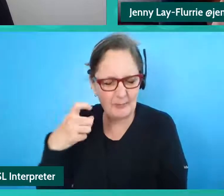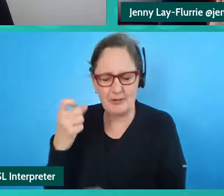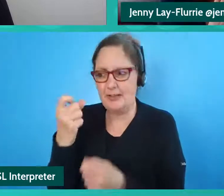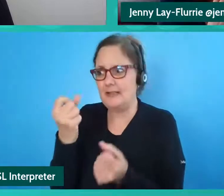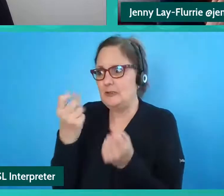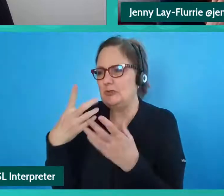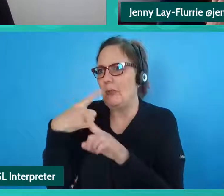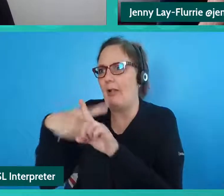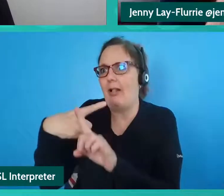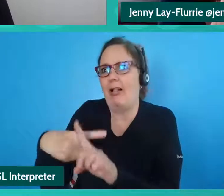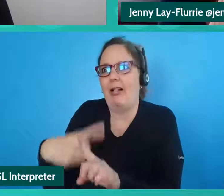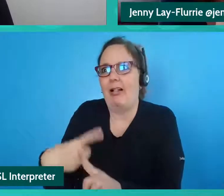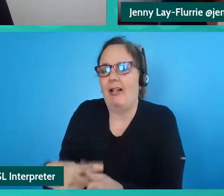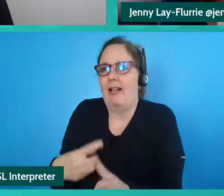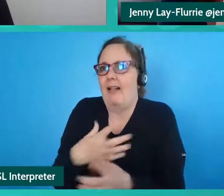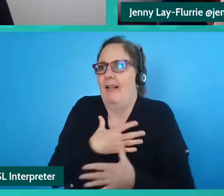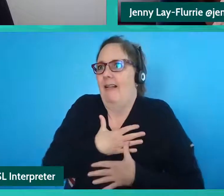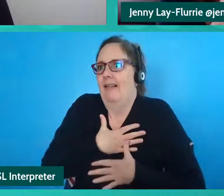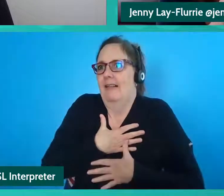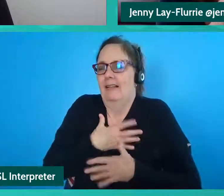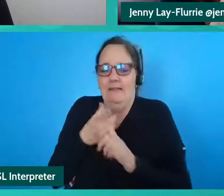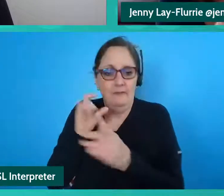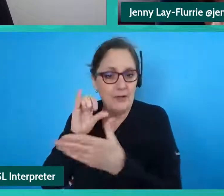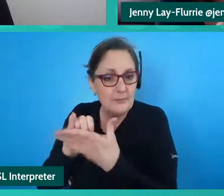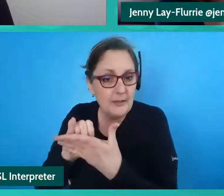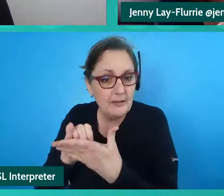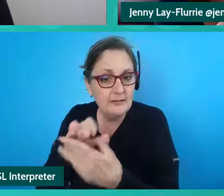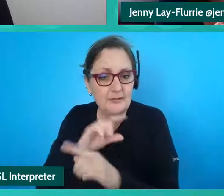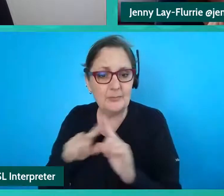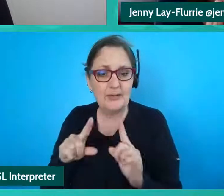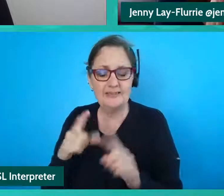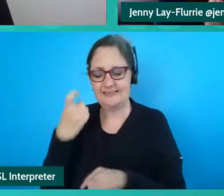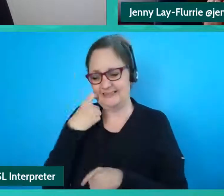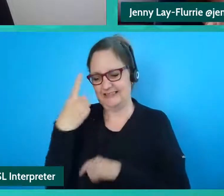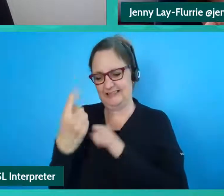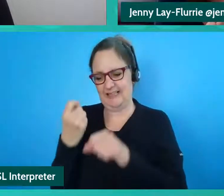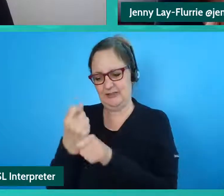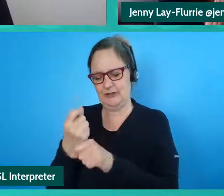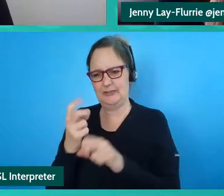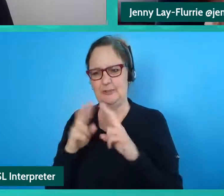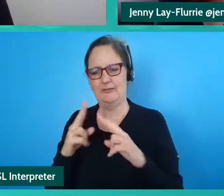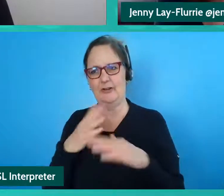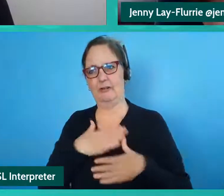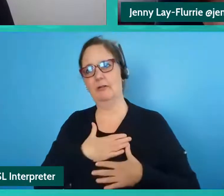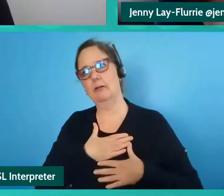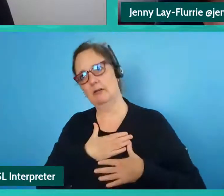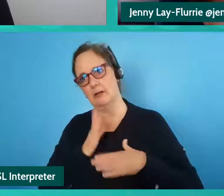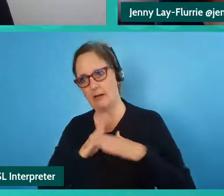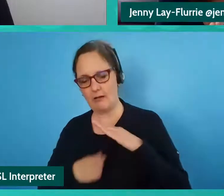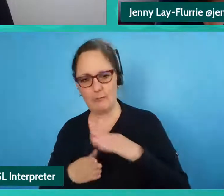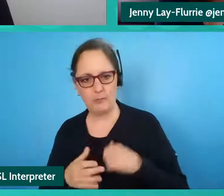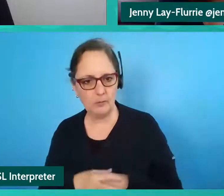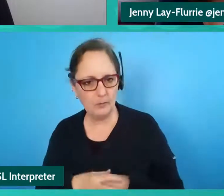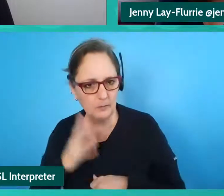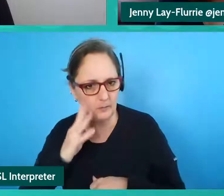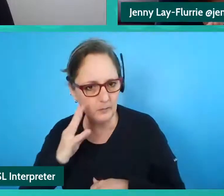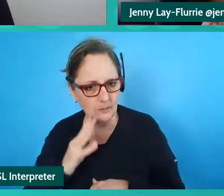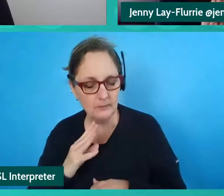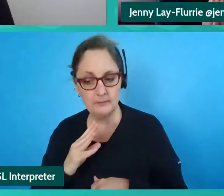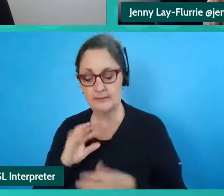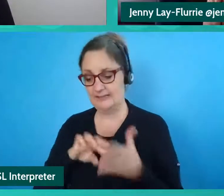out of that. But I would also say that this has been a very humbling year. The pandemic forced us all to be working